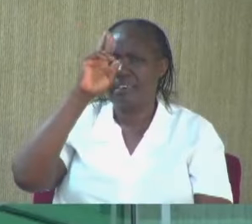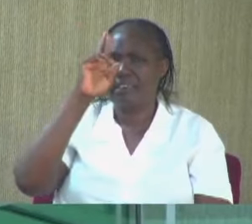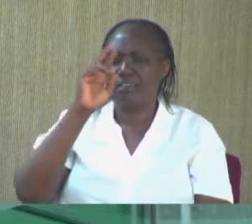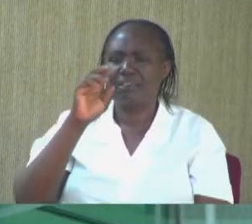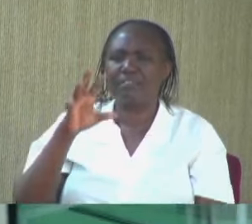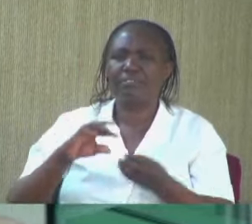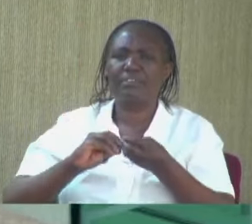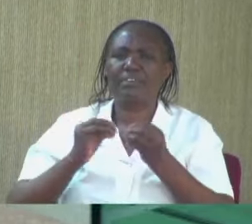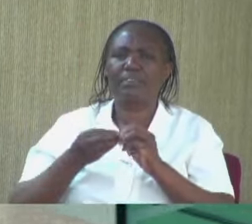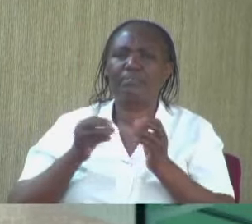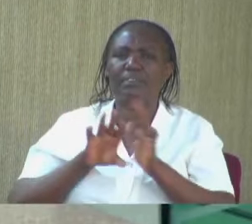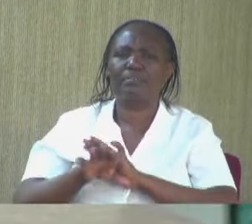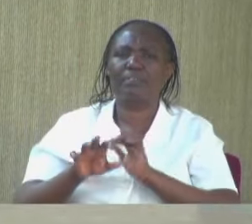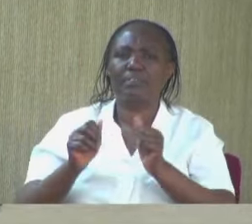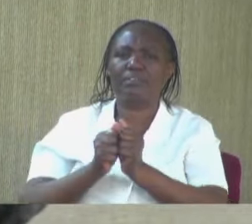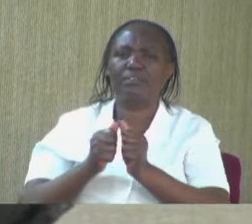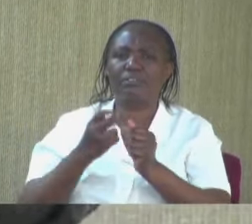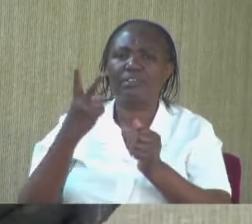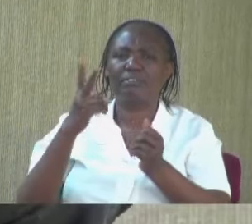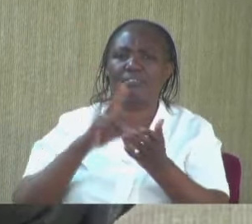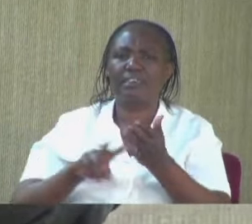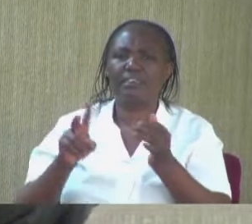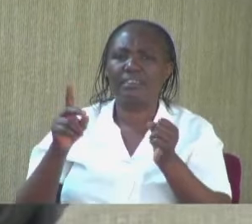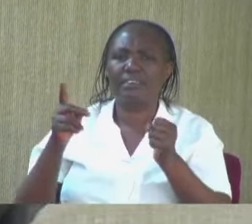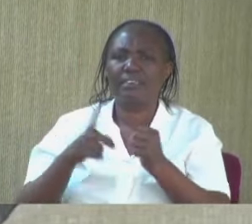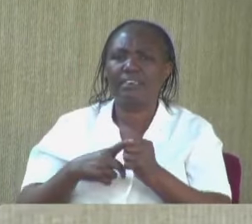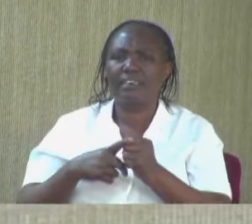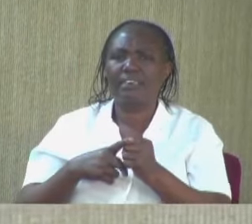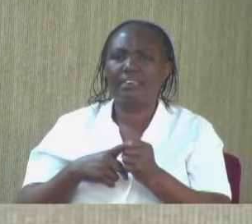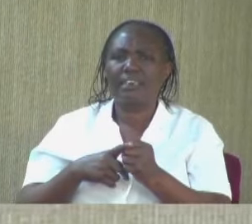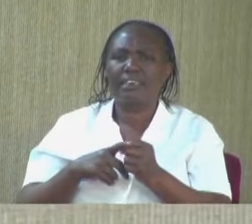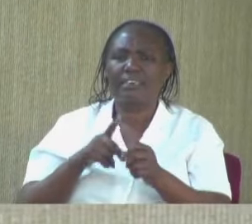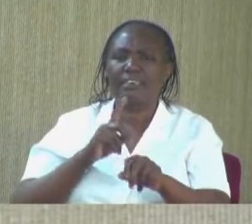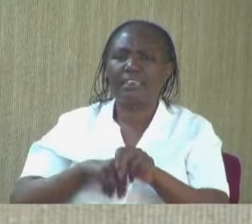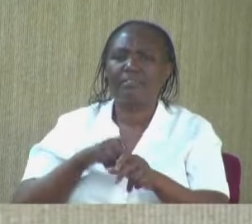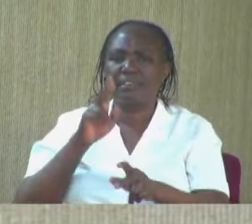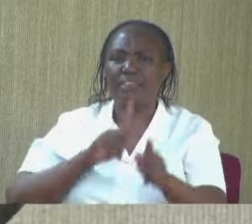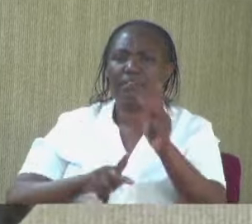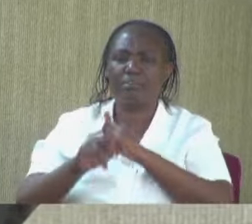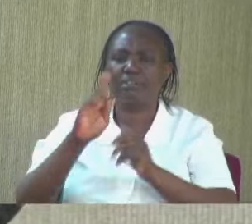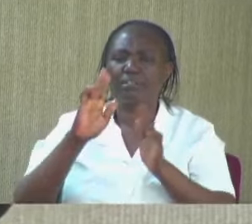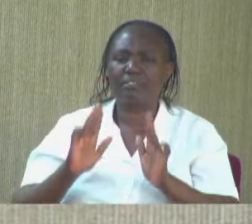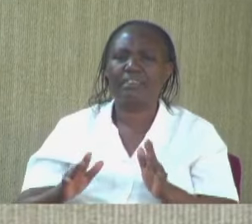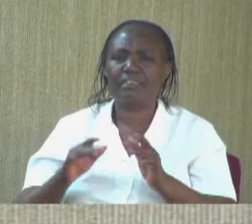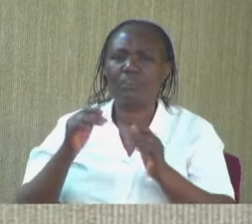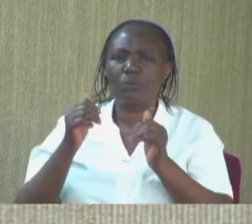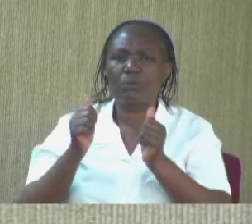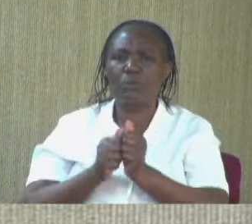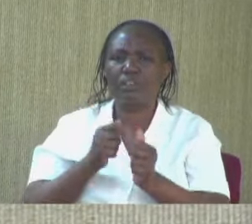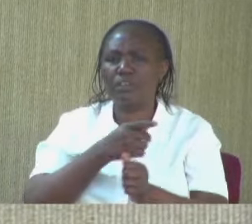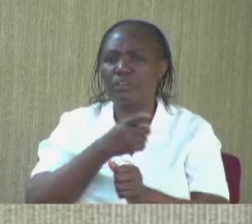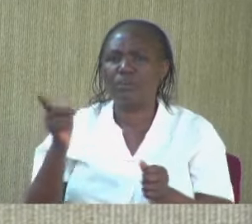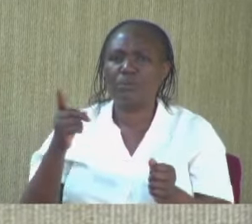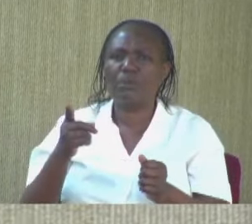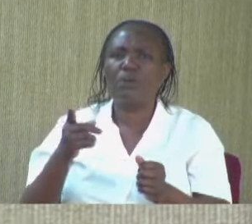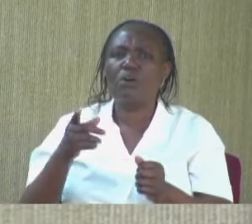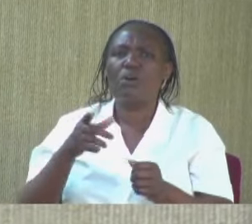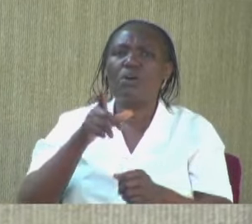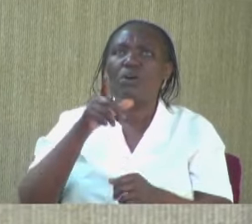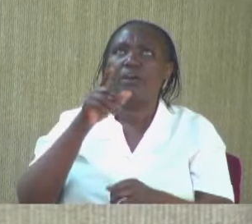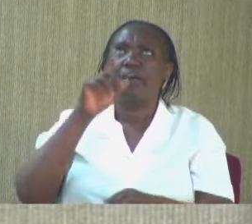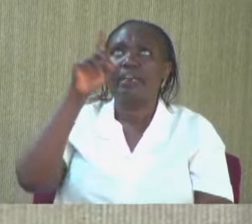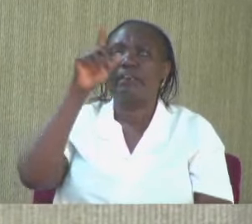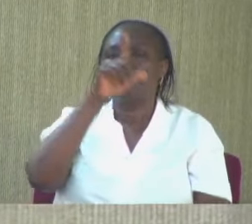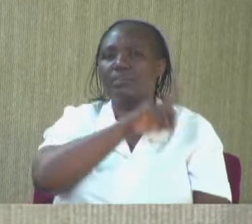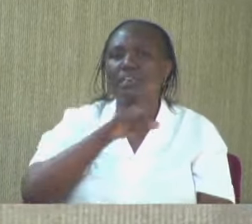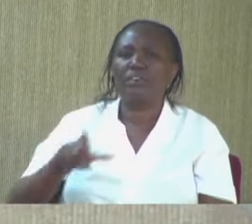Numbers 12 verse 6 says, when there is a prophet amongst you, he says, I, the Lord, shall reveal